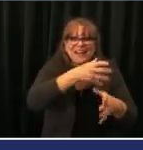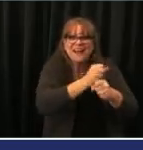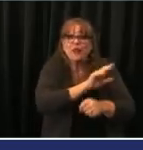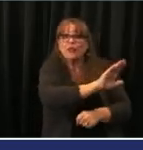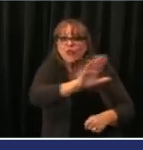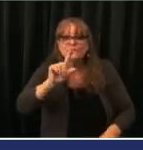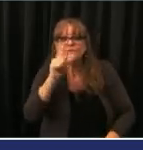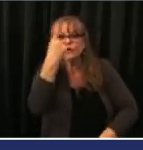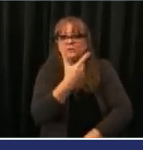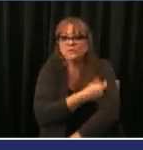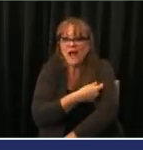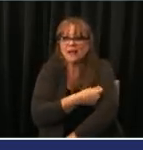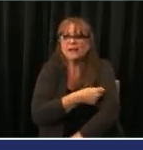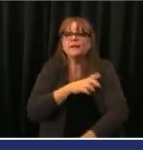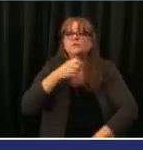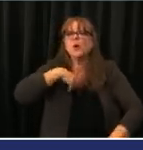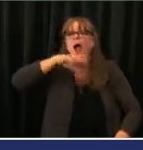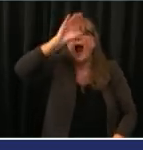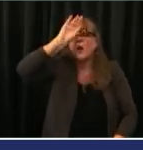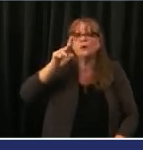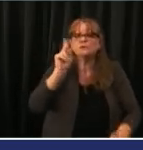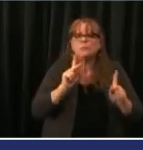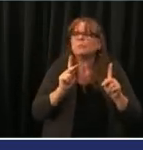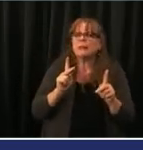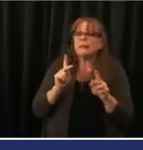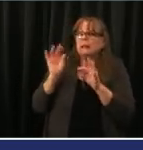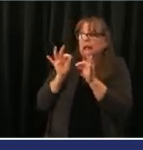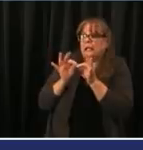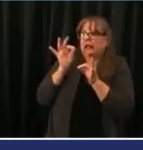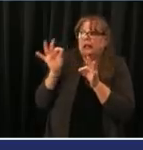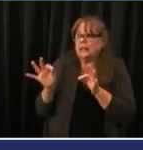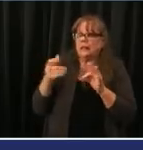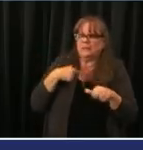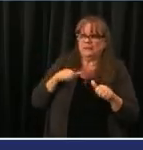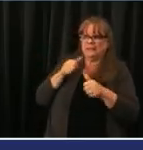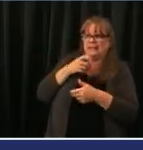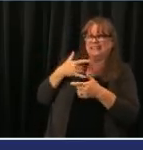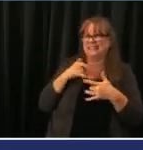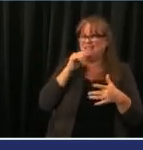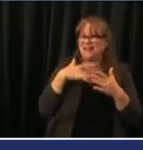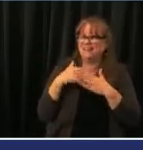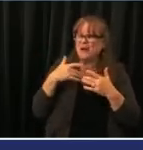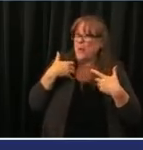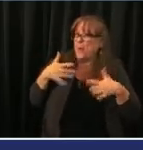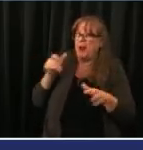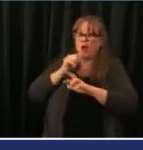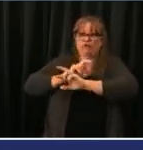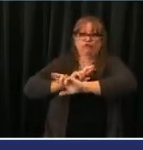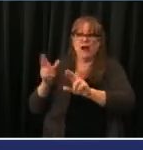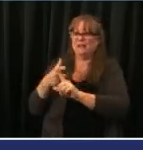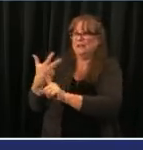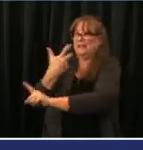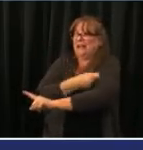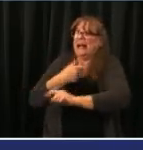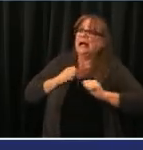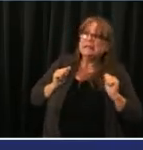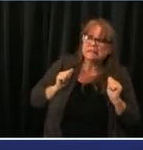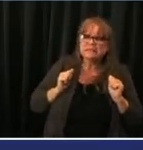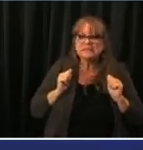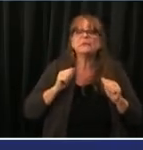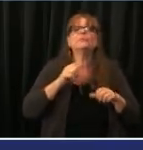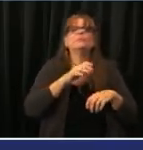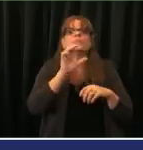some stragglers and a few that aren't willing to go out of their way to get it. So we'll be happy to celebrate achieving